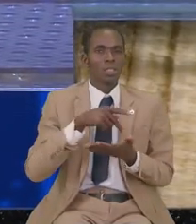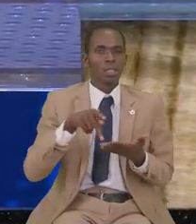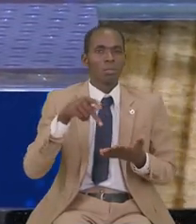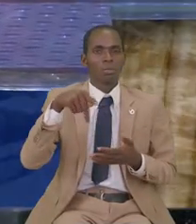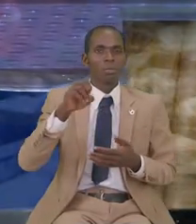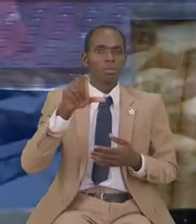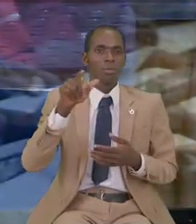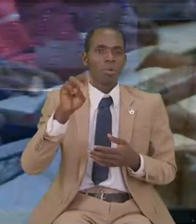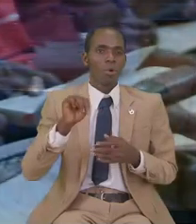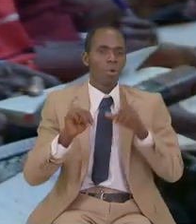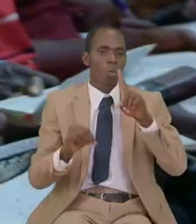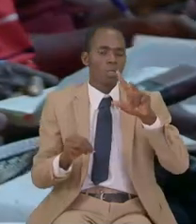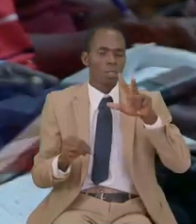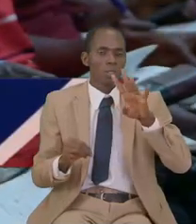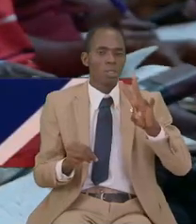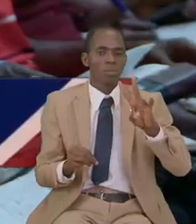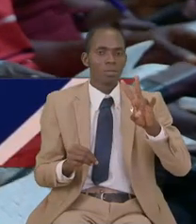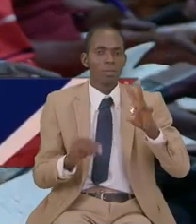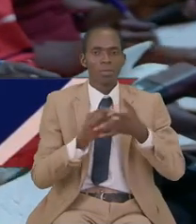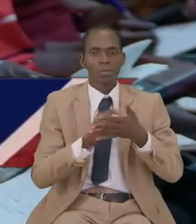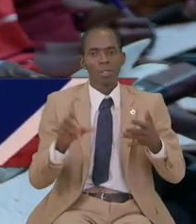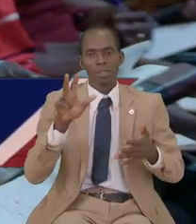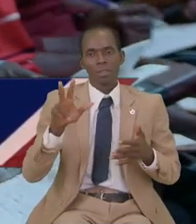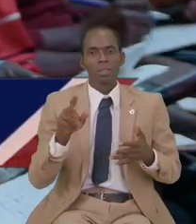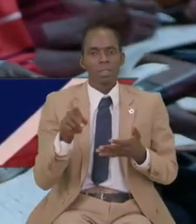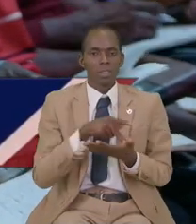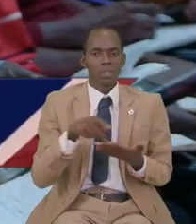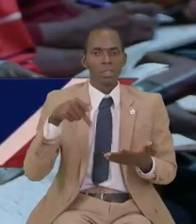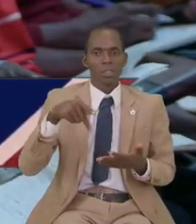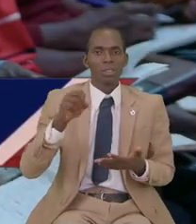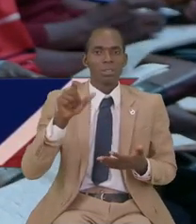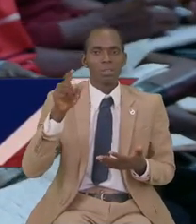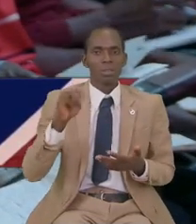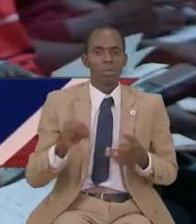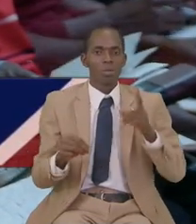it tells us in verse 3, it says in verse 3, for